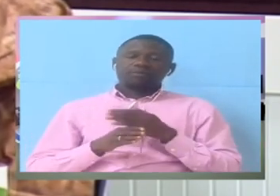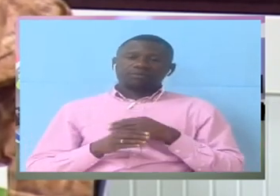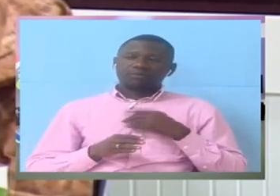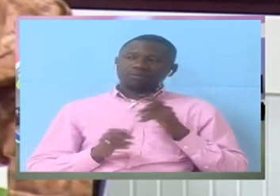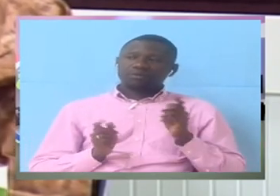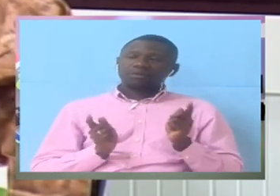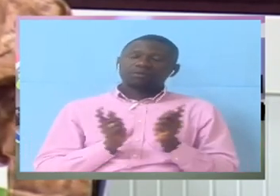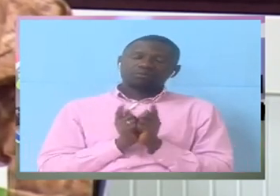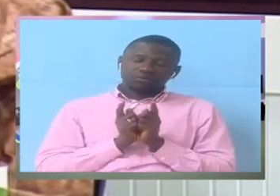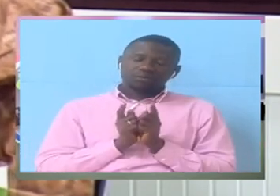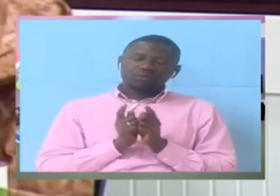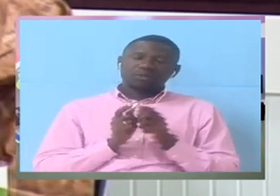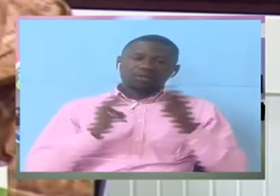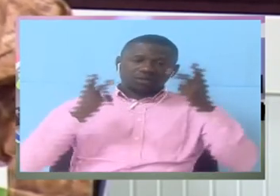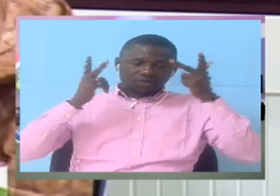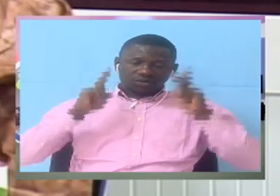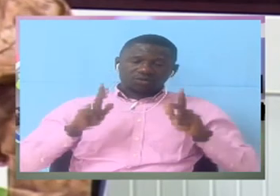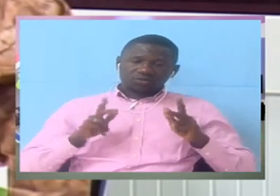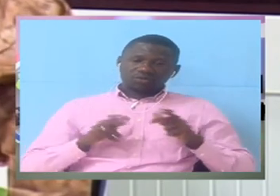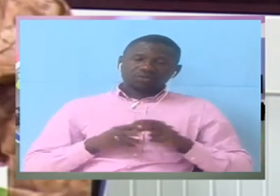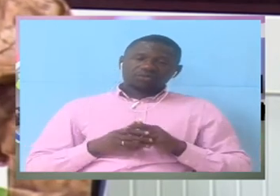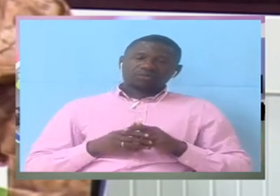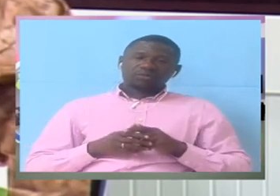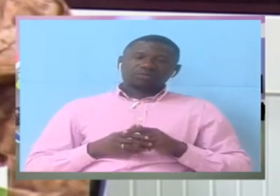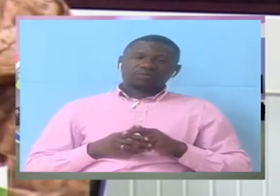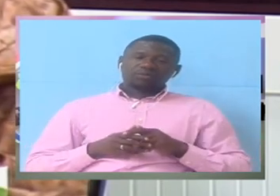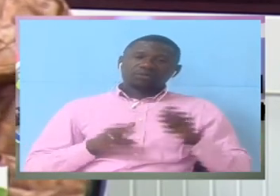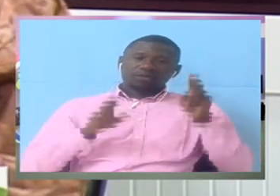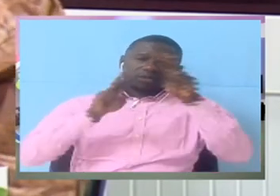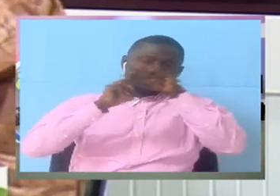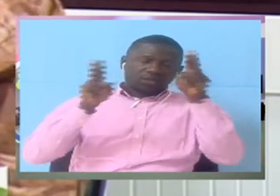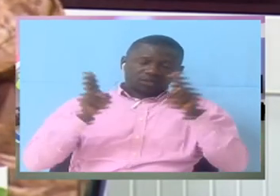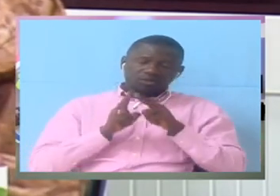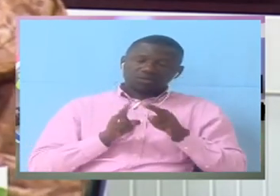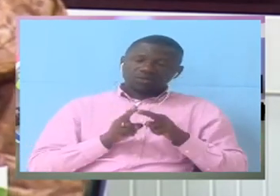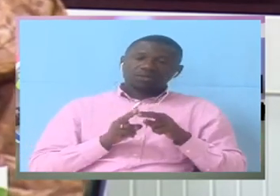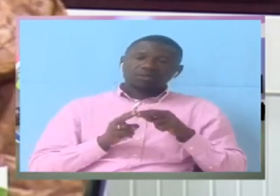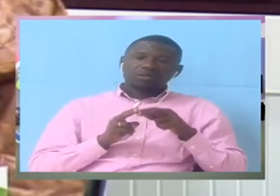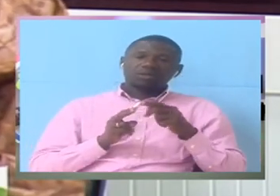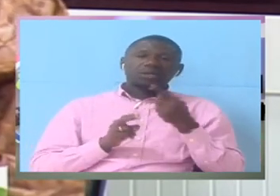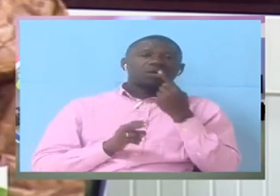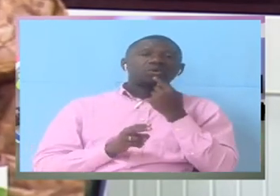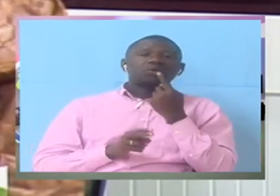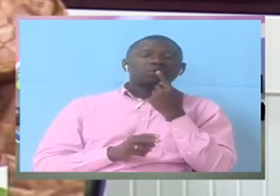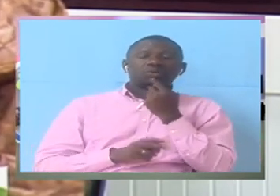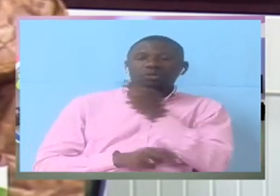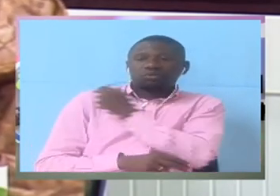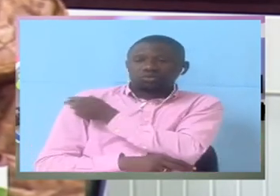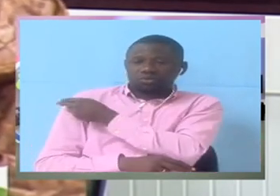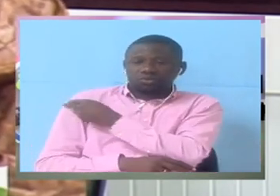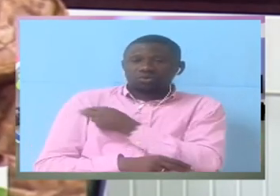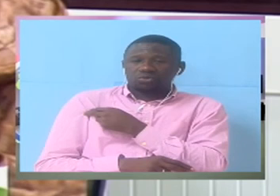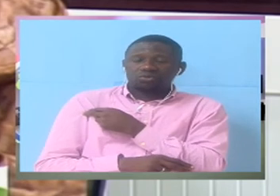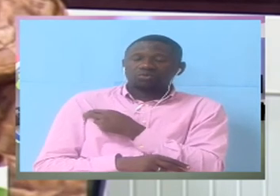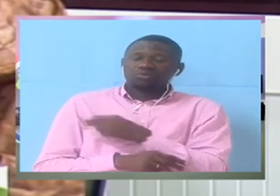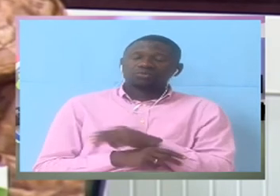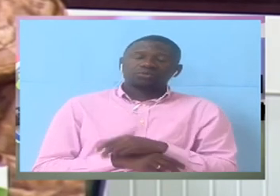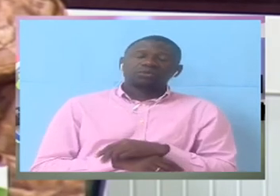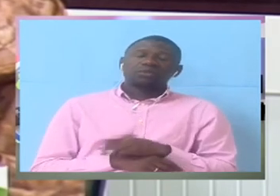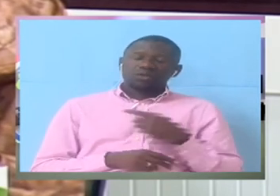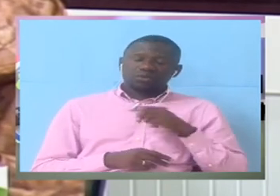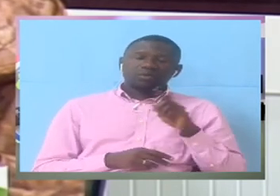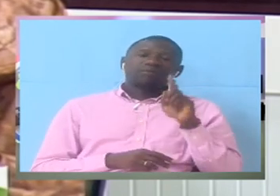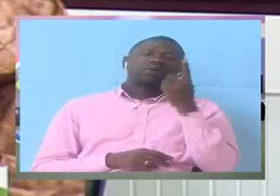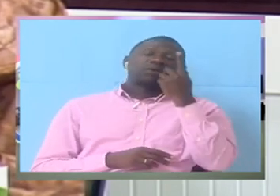Before we could see a lawyer, International Red Cross, we met with the International Red Cross, and that